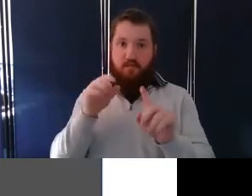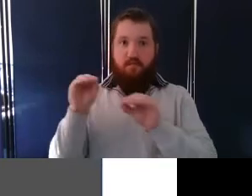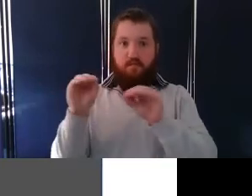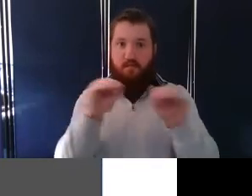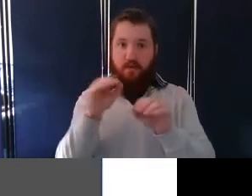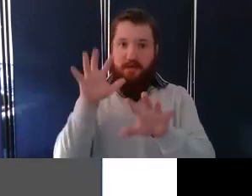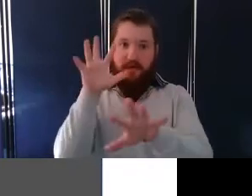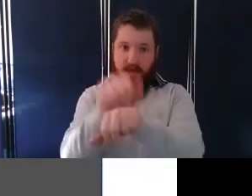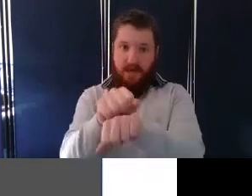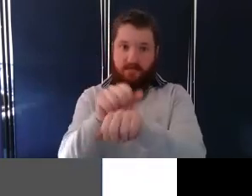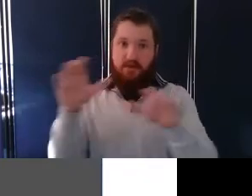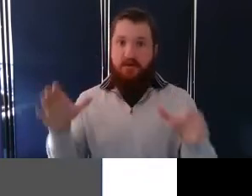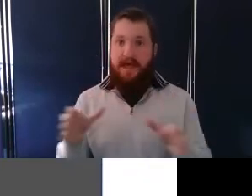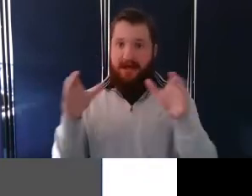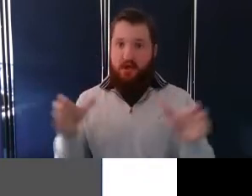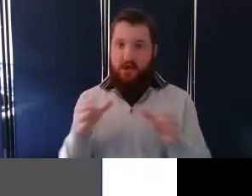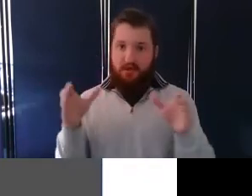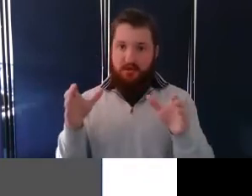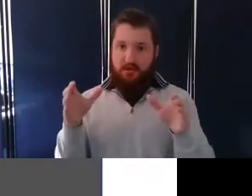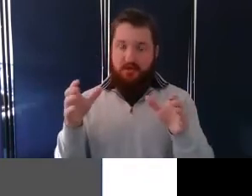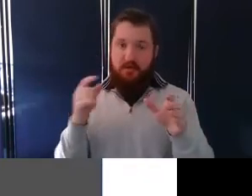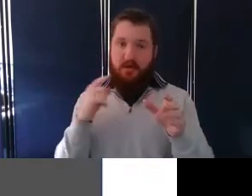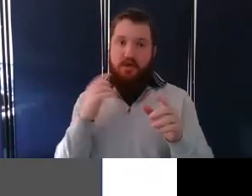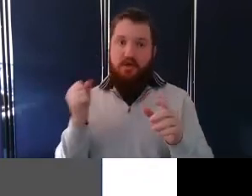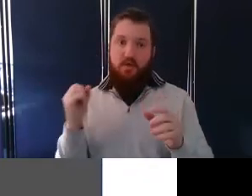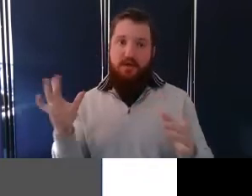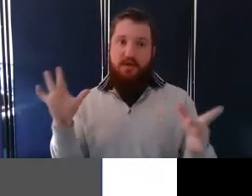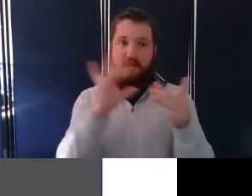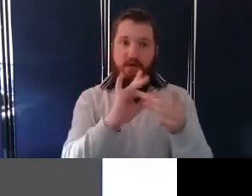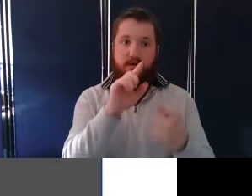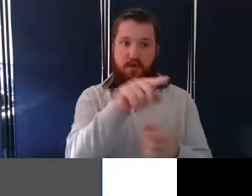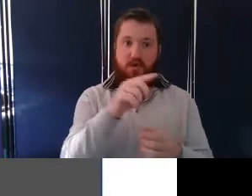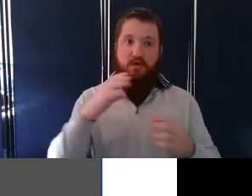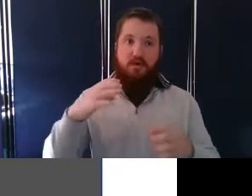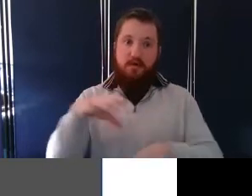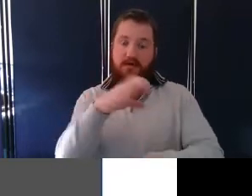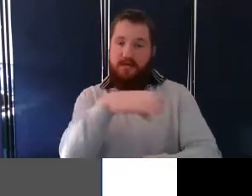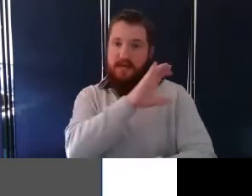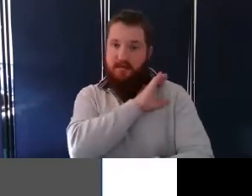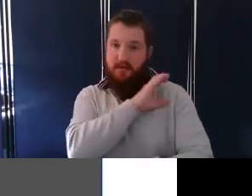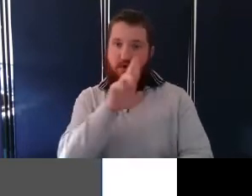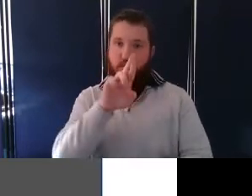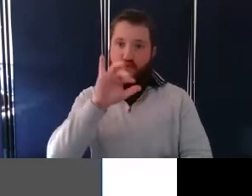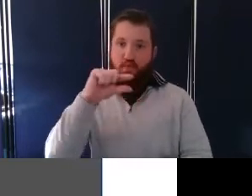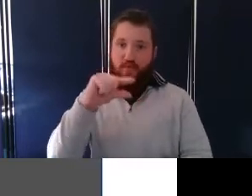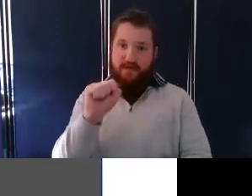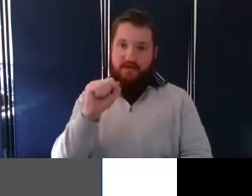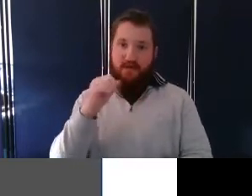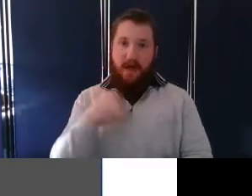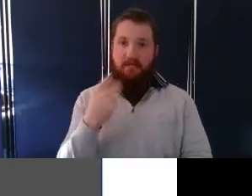you can see the character rigs and the animation rigs that we use to capture the action.